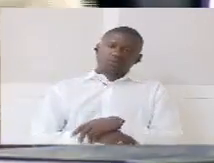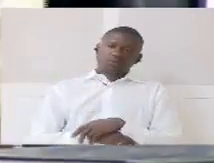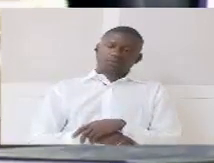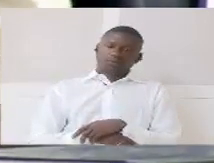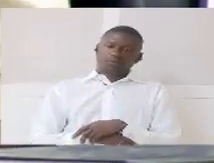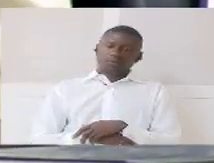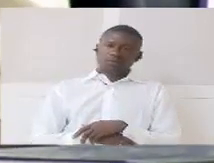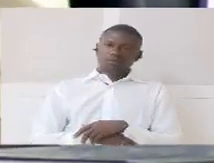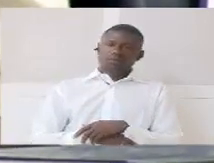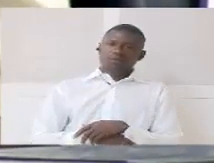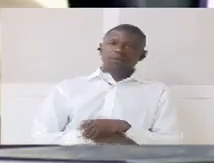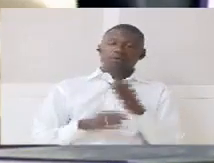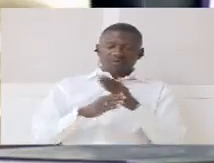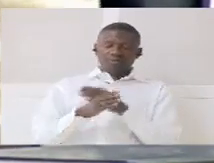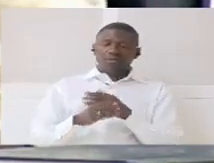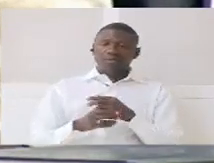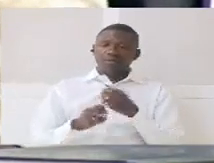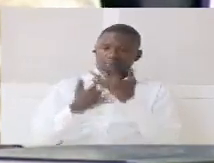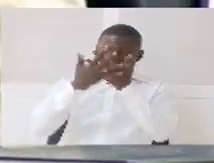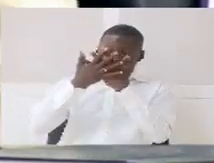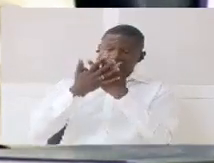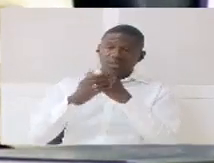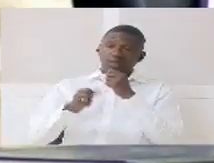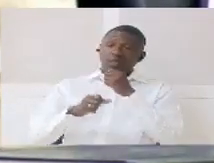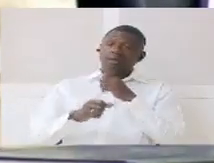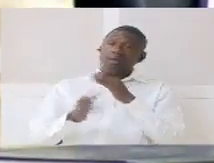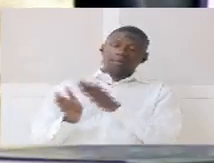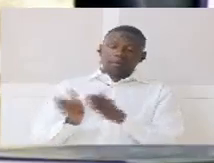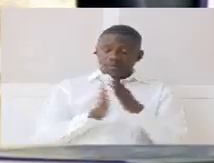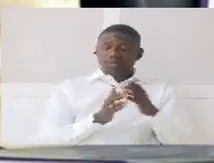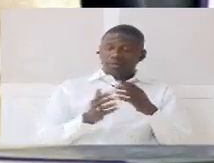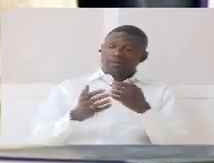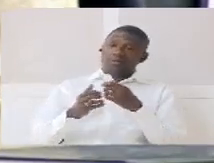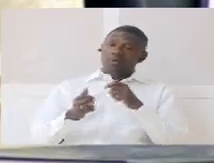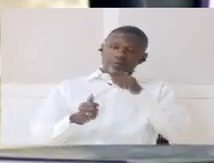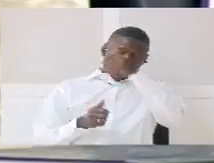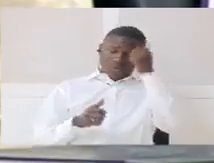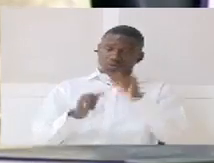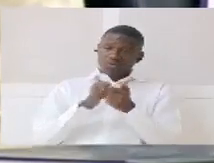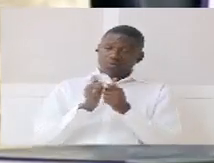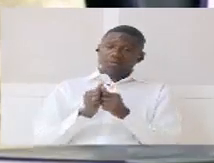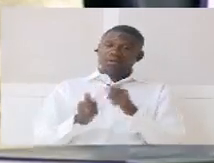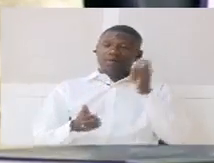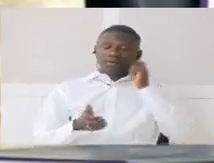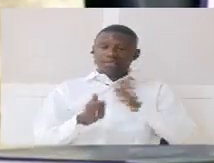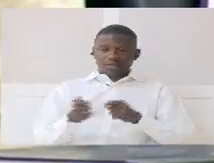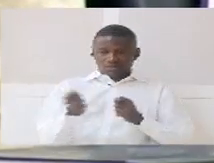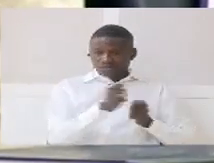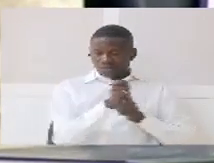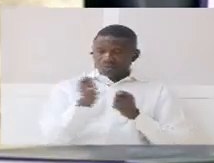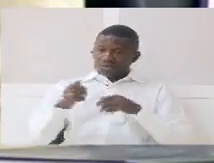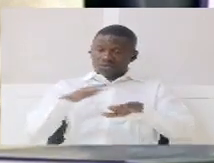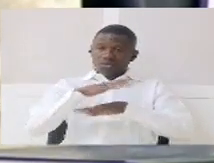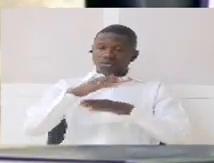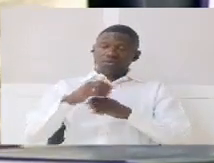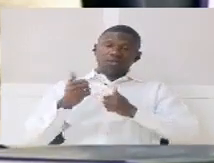workshop organize. Before, the prison used to organize workshops. Fire service is on the interior. Fire service is on the interior. Immigration is on the interior. Immigration